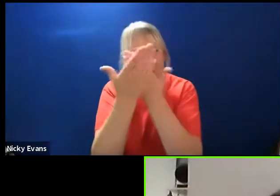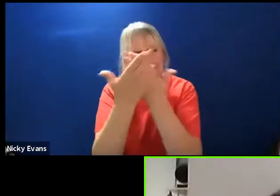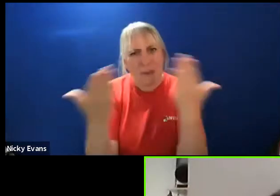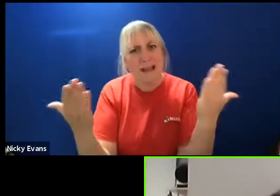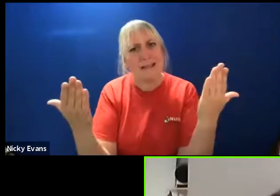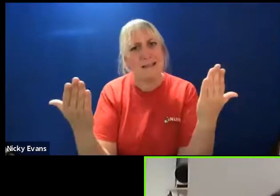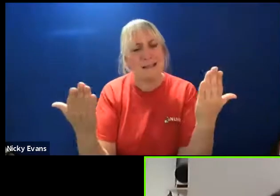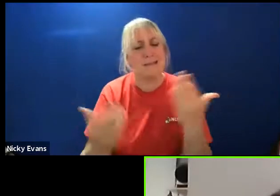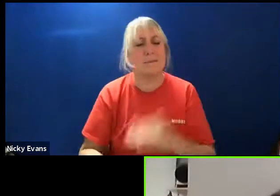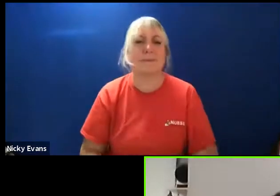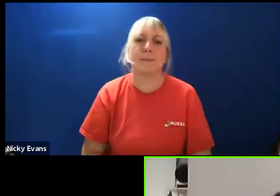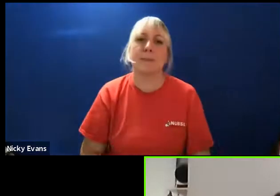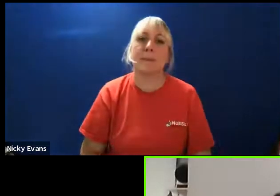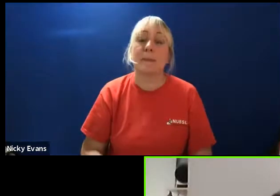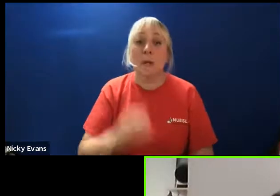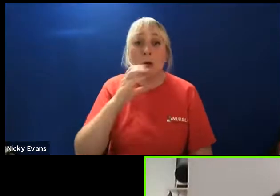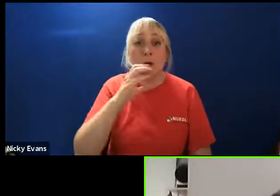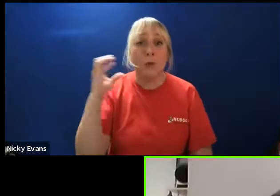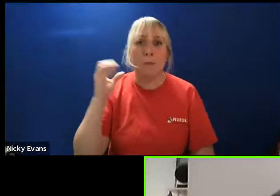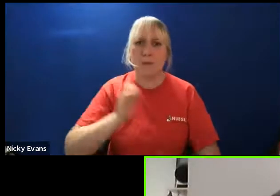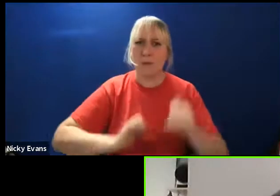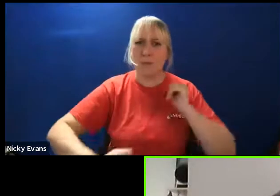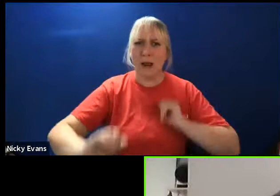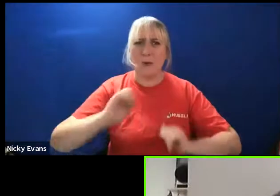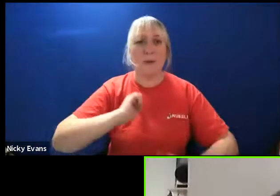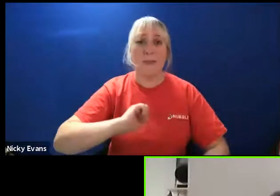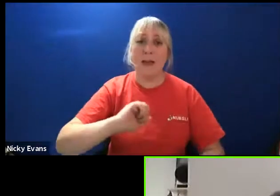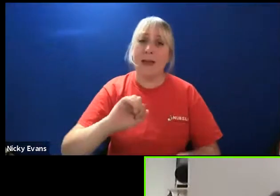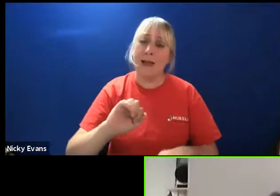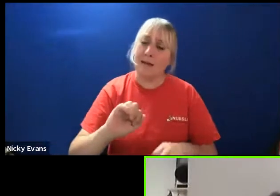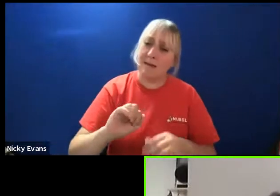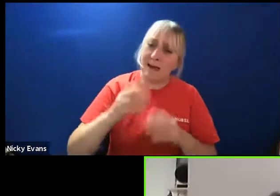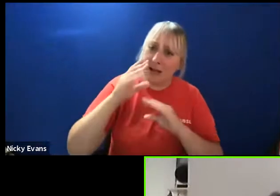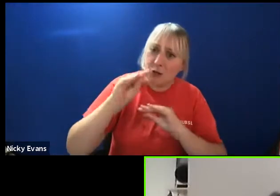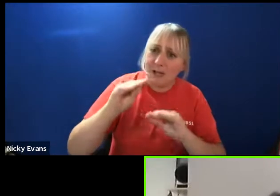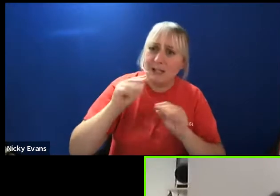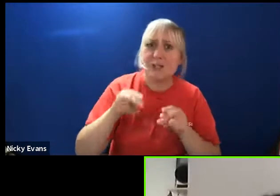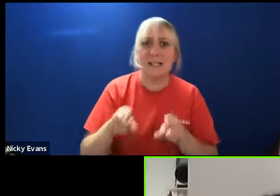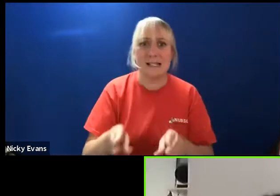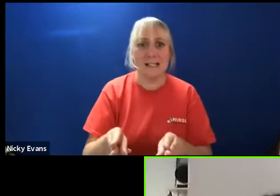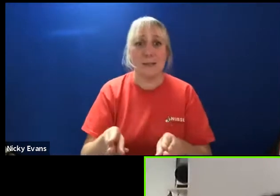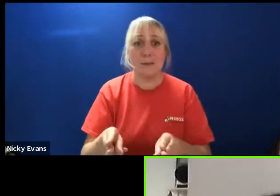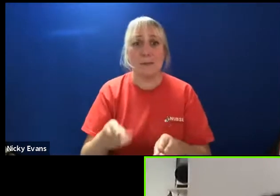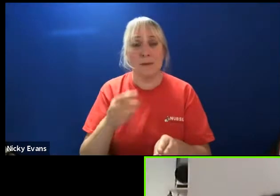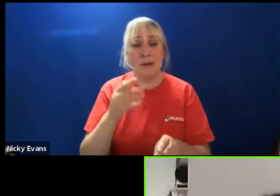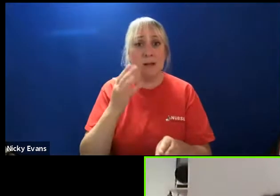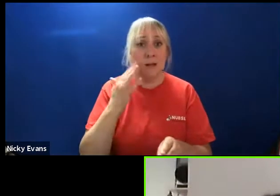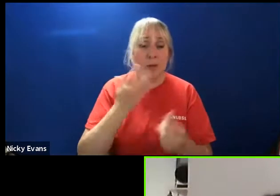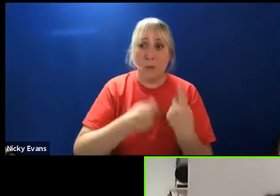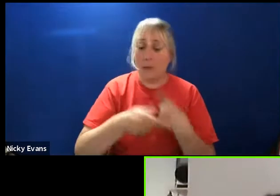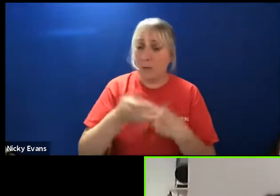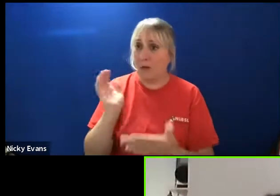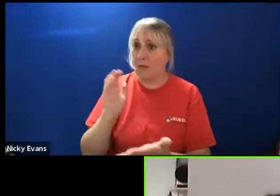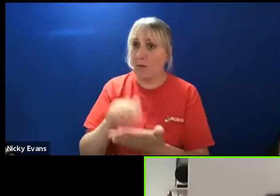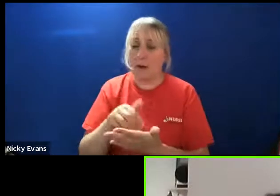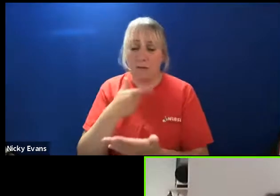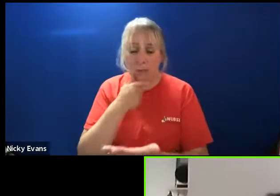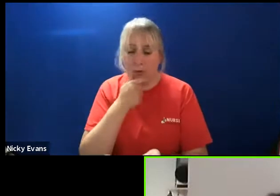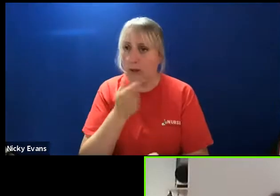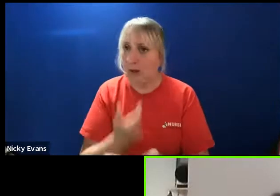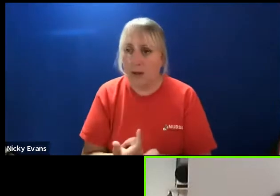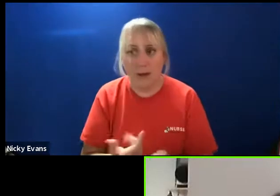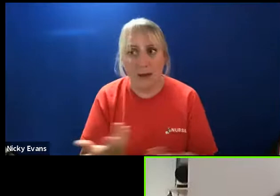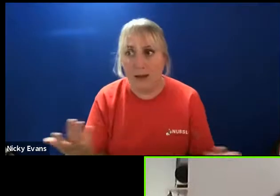Cubans are rightly proud of their world-class education system, and as delegates, we were blown away by what we witnessed during our visits. And